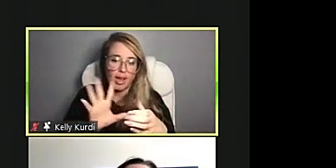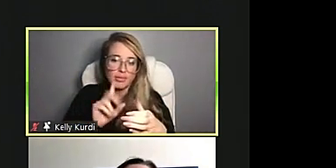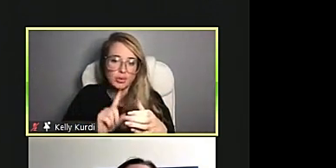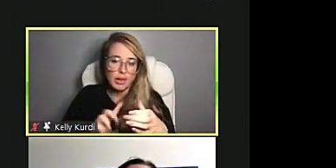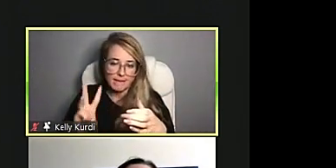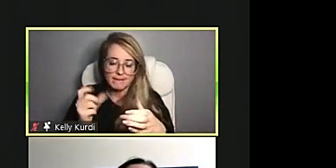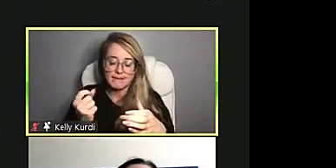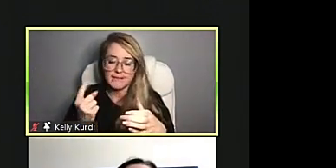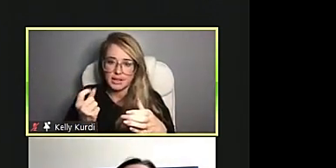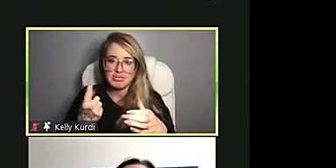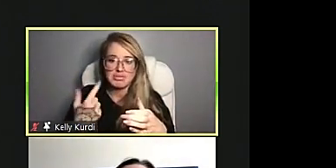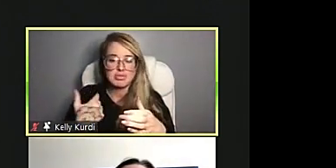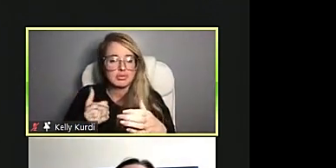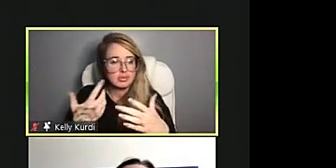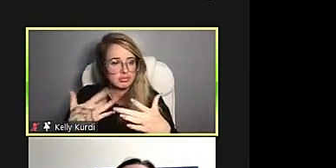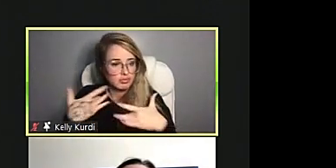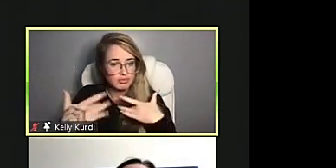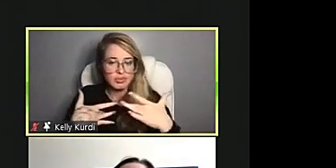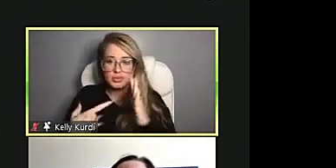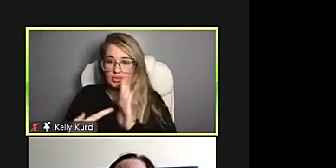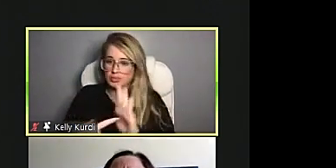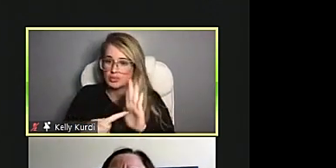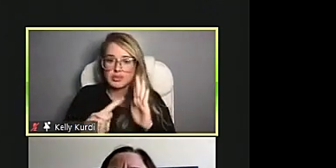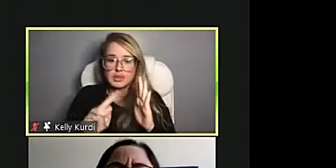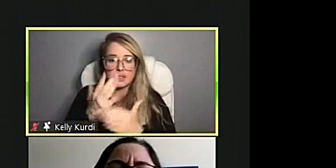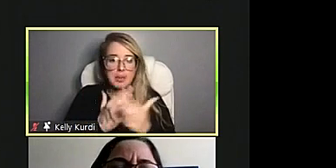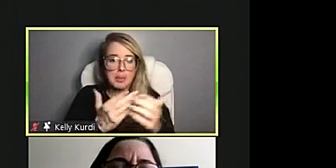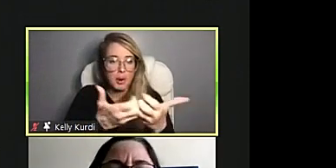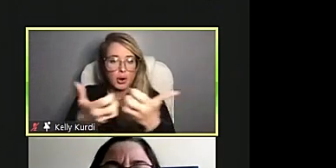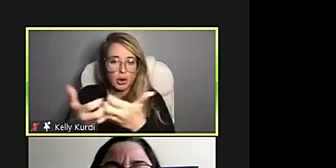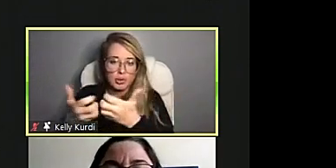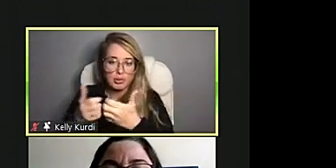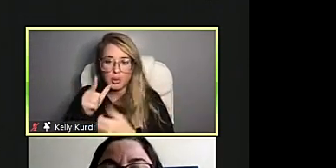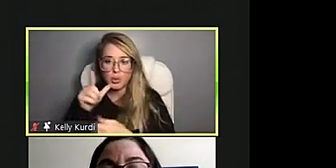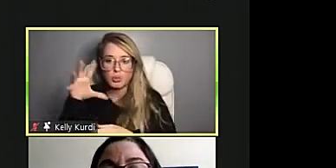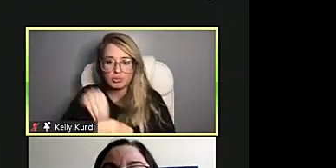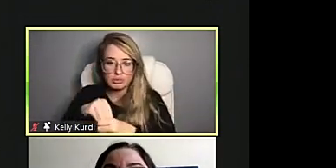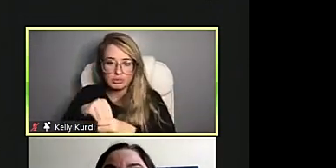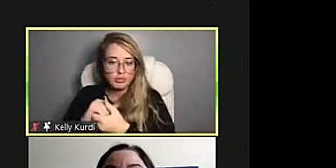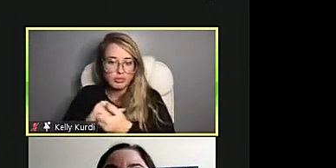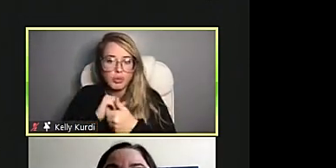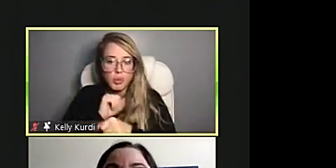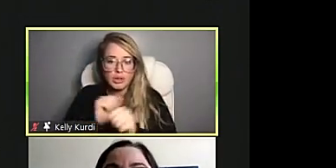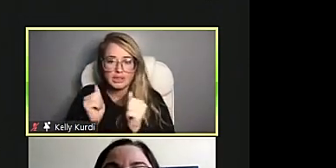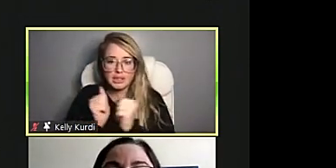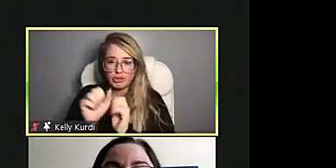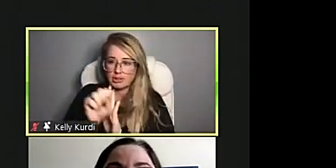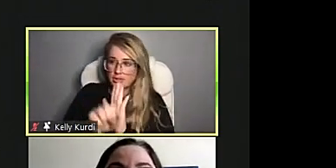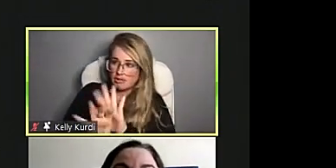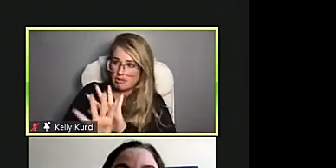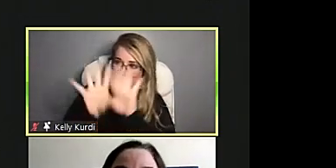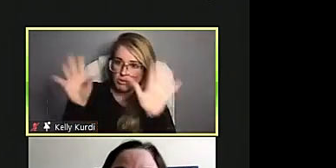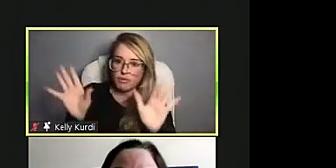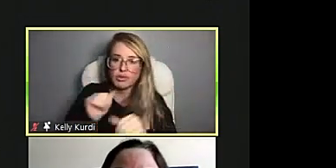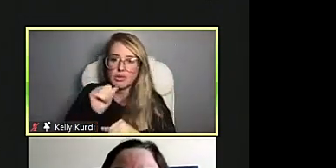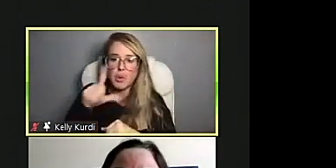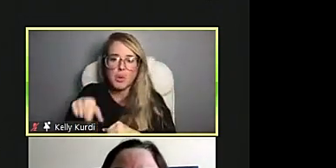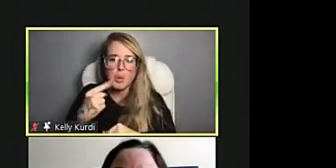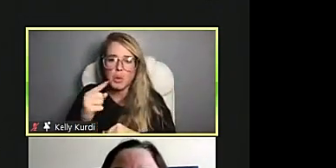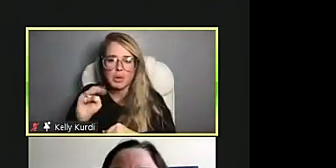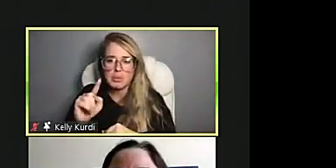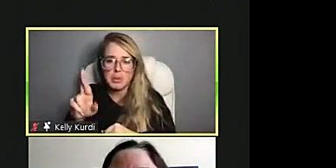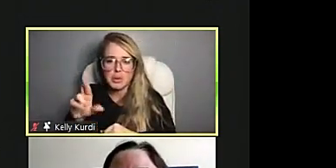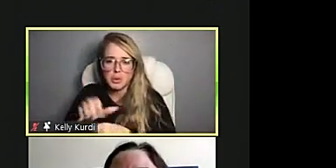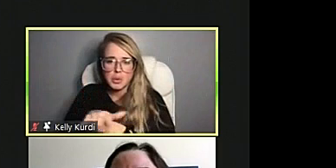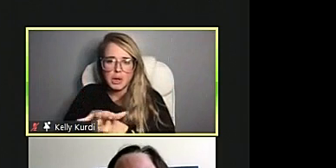so I just wanted to highlight some of the partnerships that are in place really statewide. This isn't just a metro effort. This is reaching